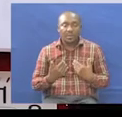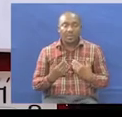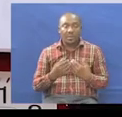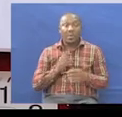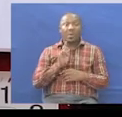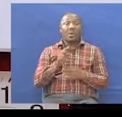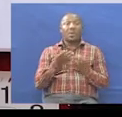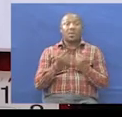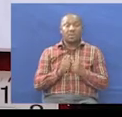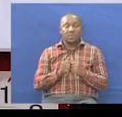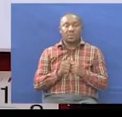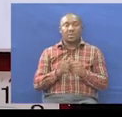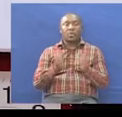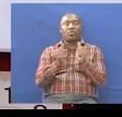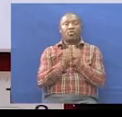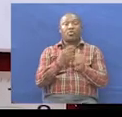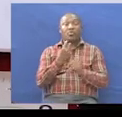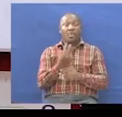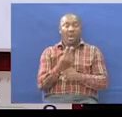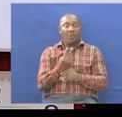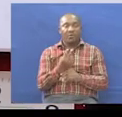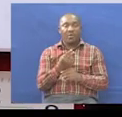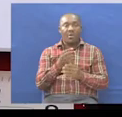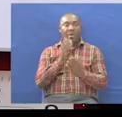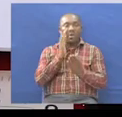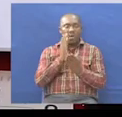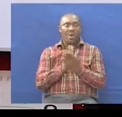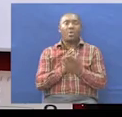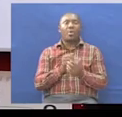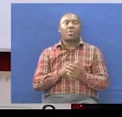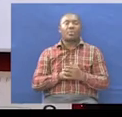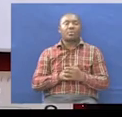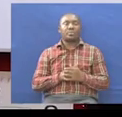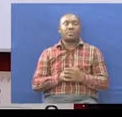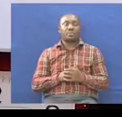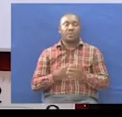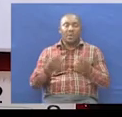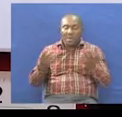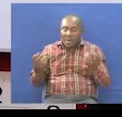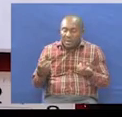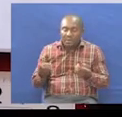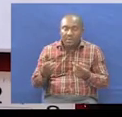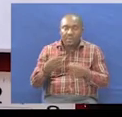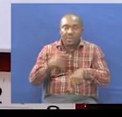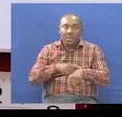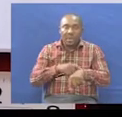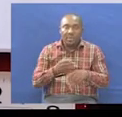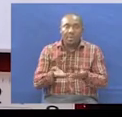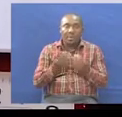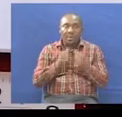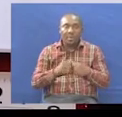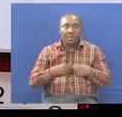12. So it is 12 o'clock. Also, the time can